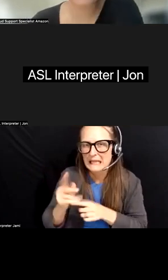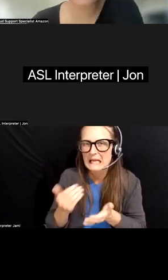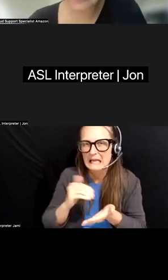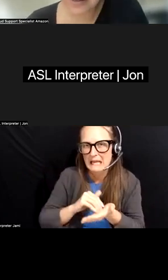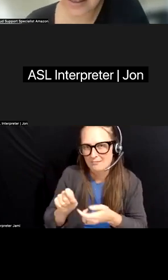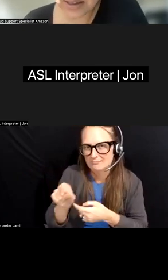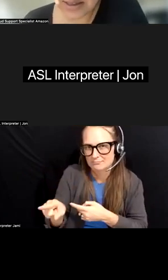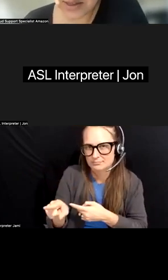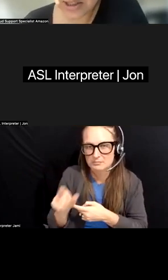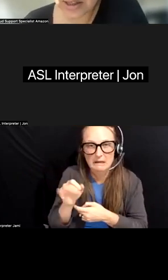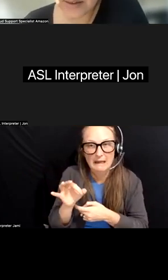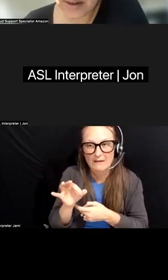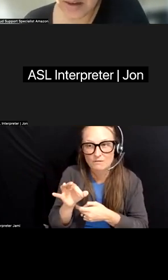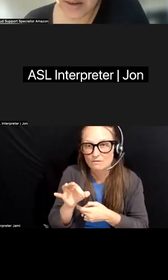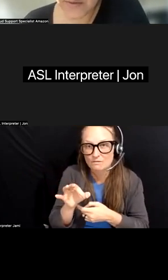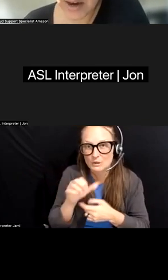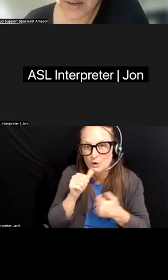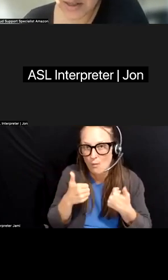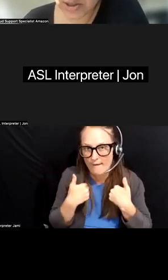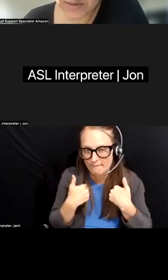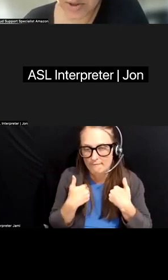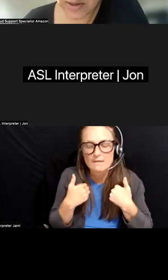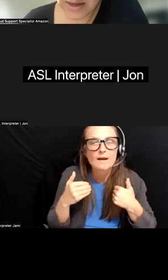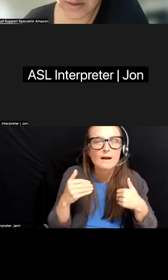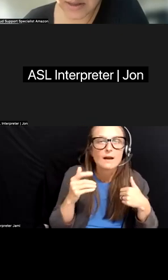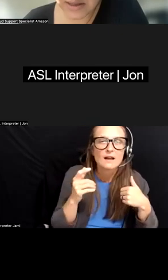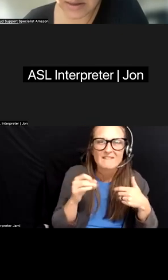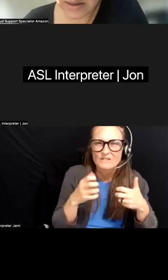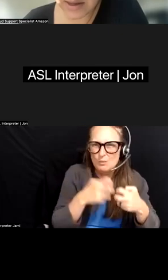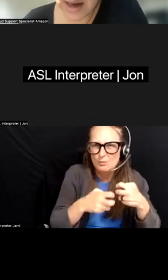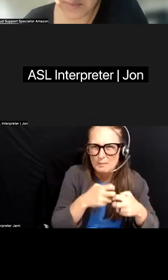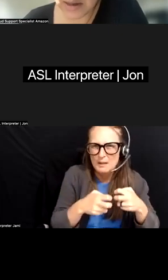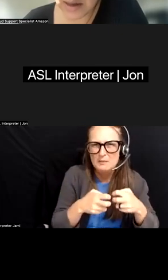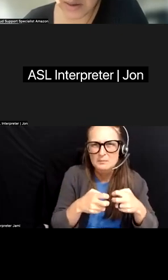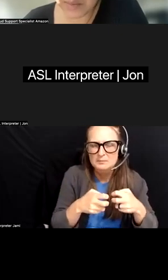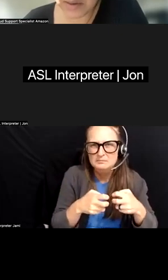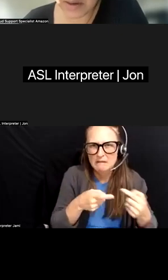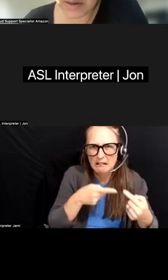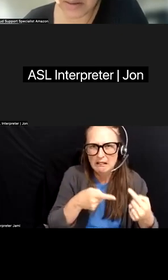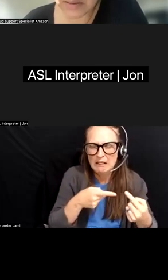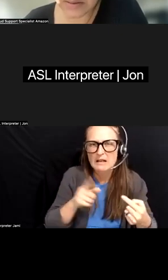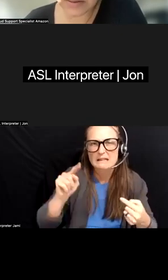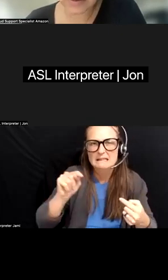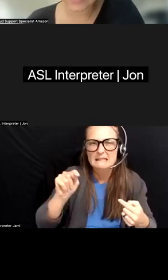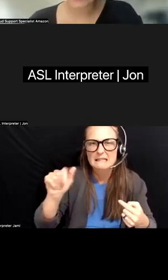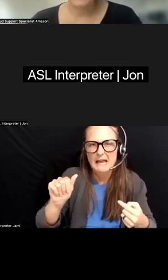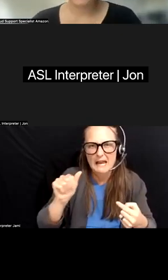it, just to make sure. And then if you're having issues, I'm sure any of the TAs are going to be happy to help there.